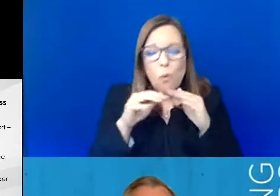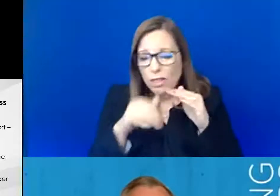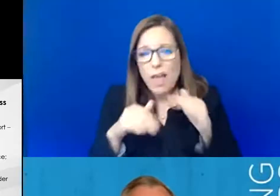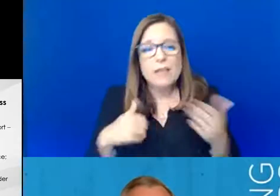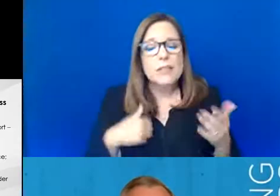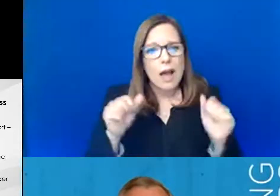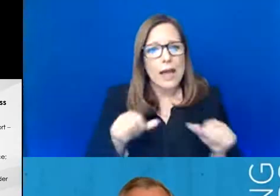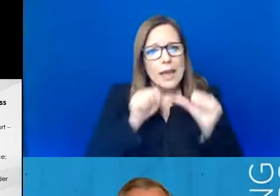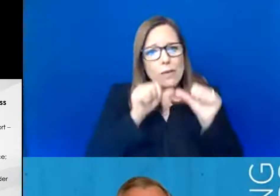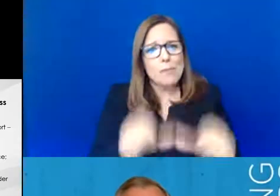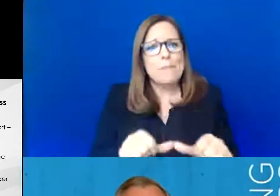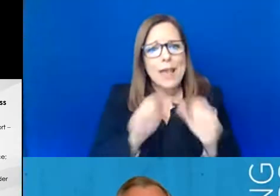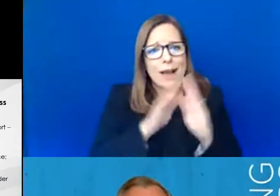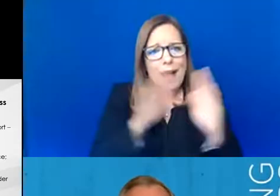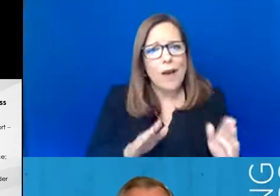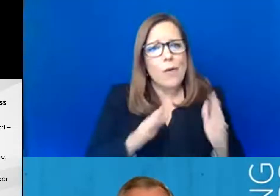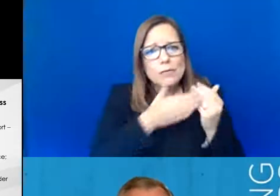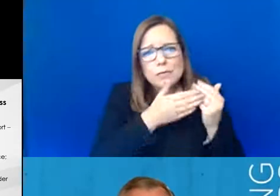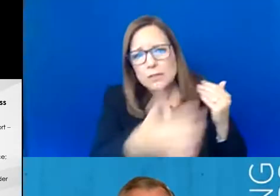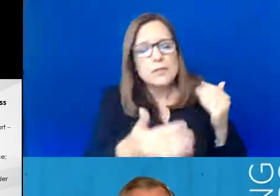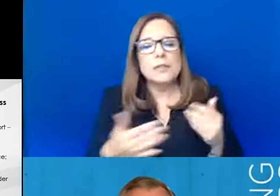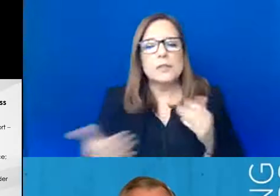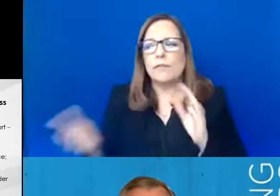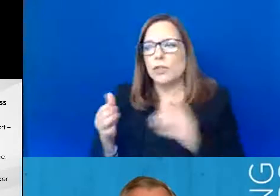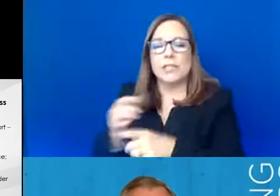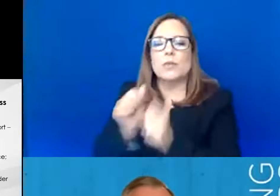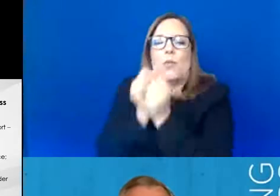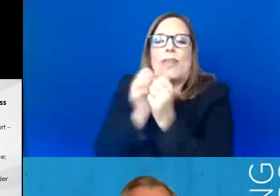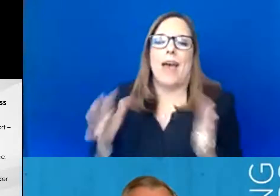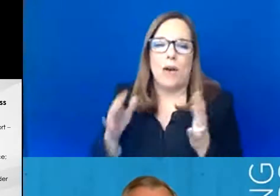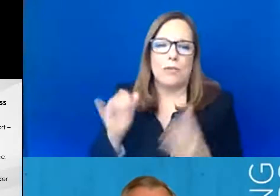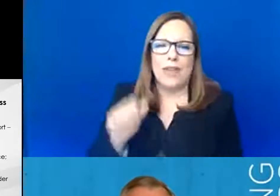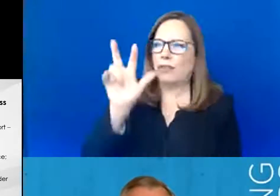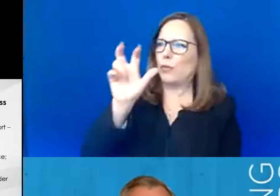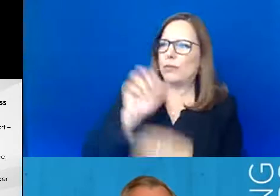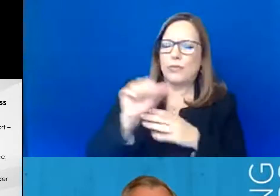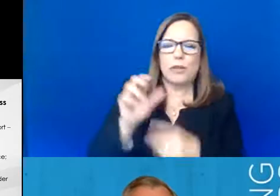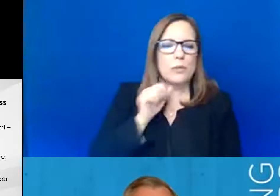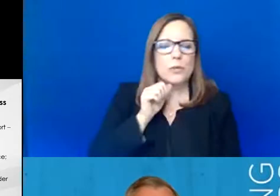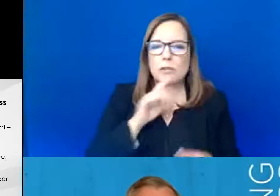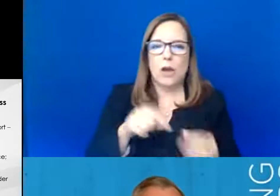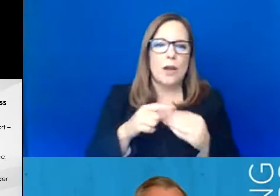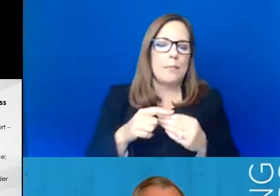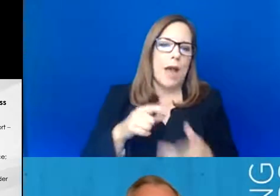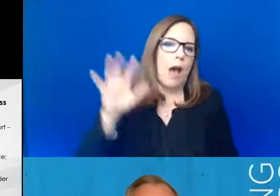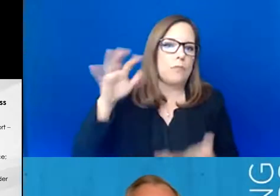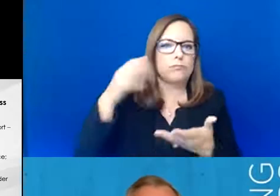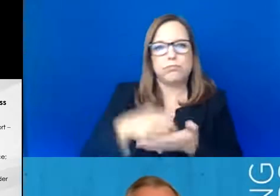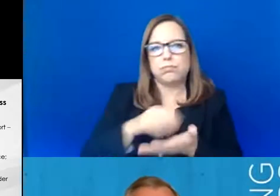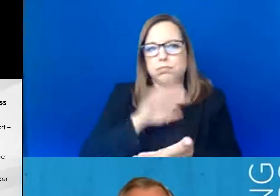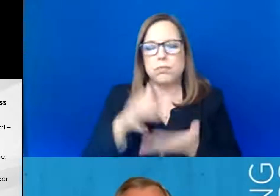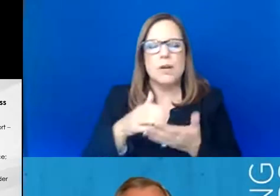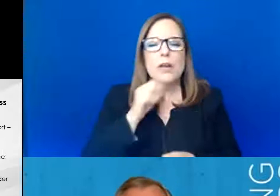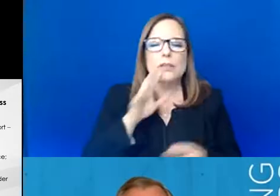remain housed versus being unhoused. So we're not talking optimal. We're not talking, Section 8